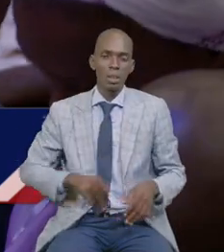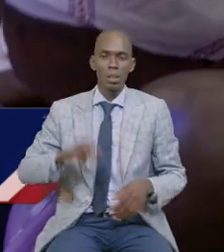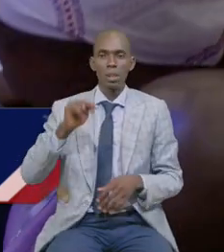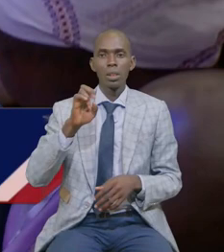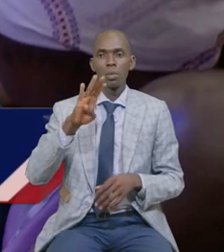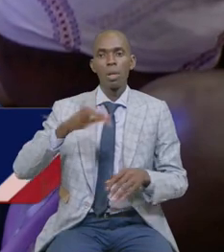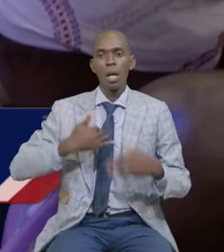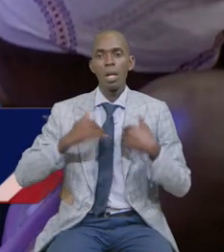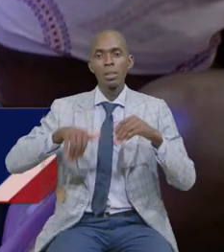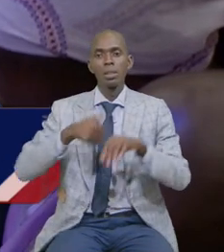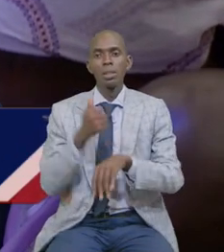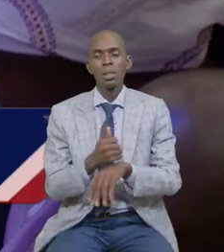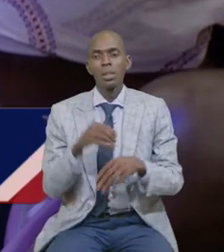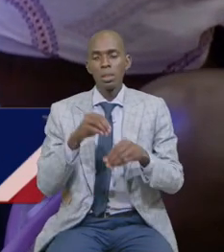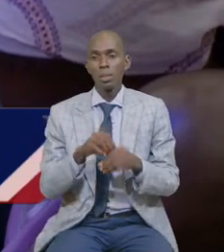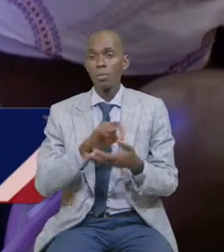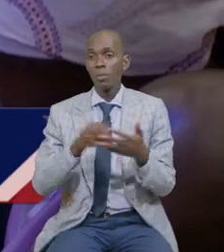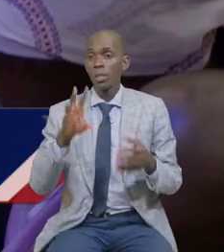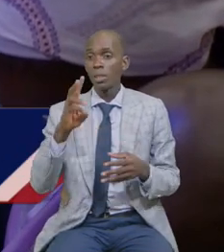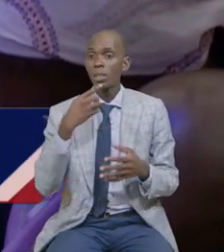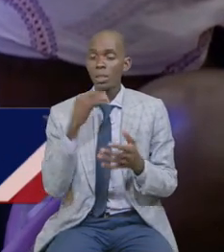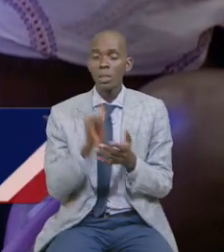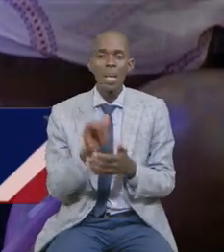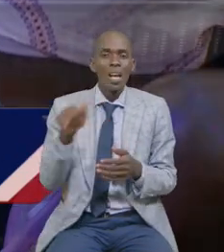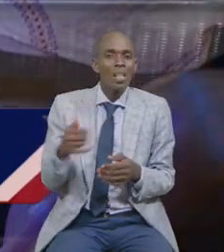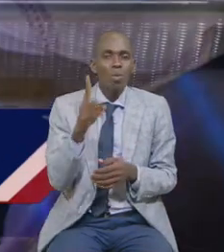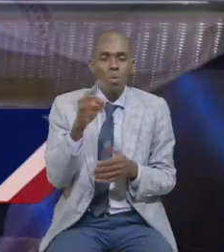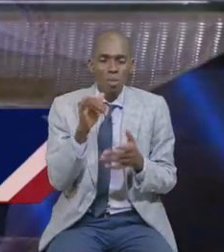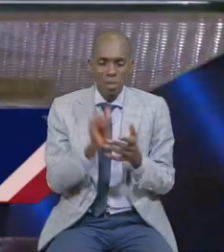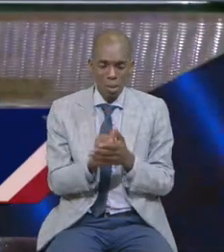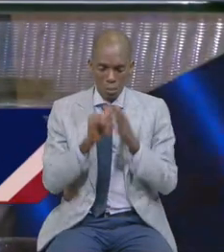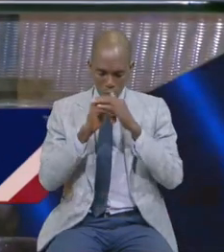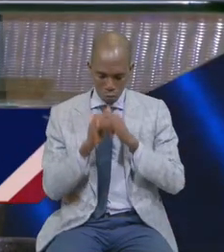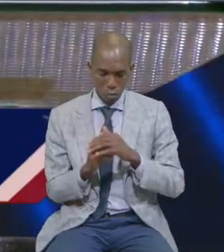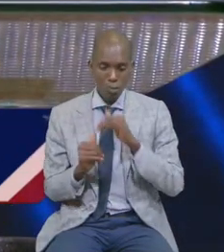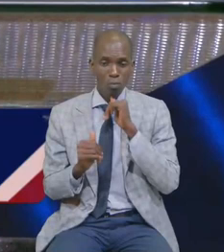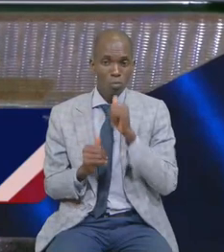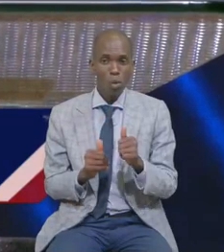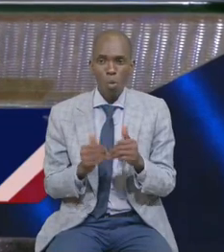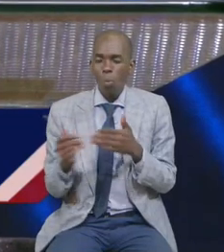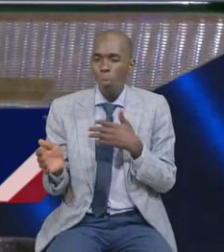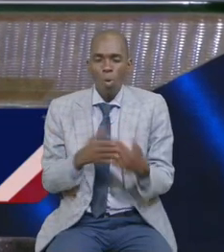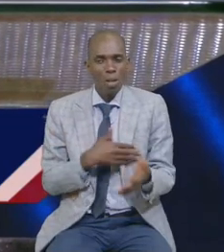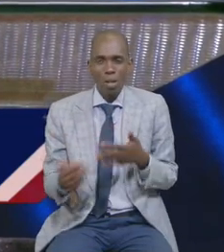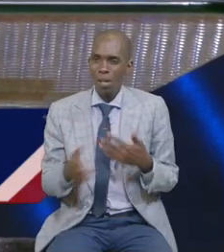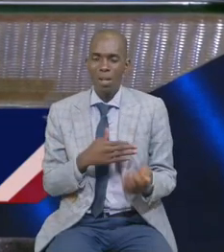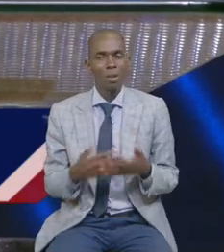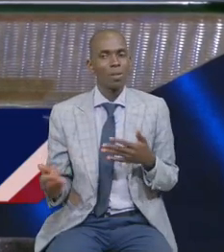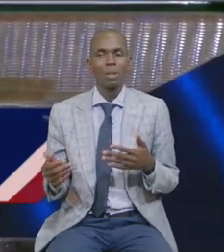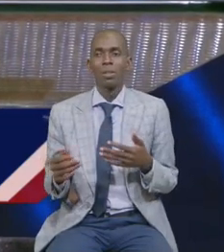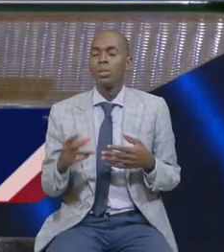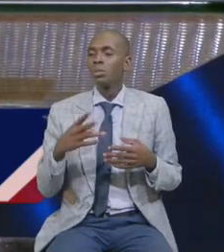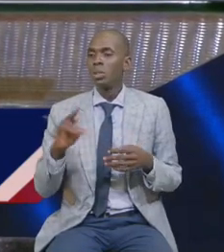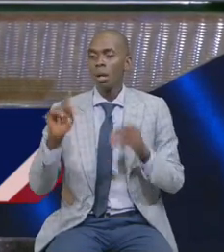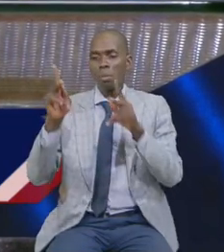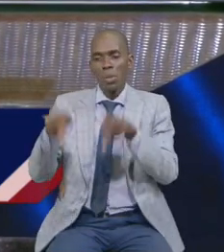Versailles and who so Fallen knocked down whatever is status whosoever